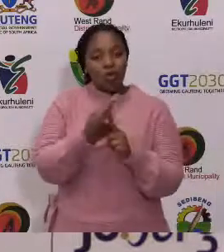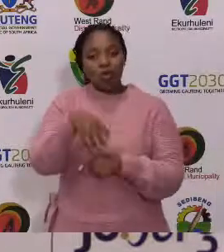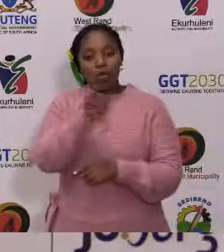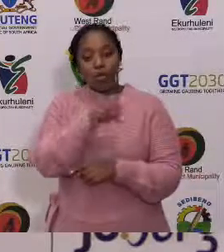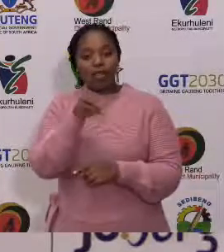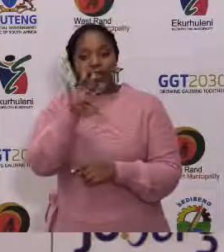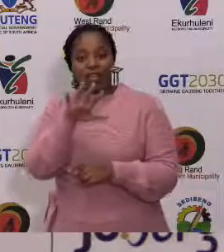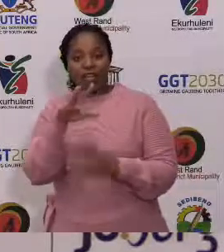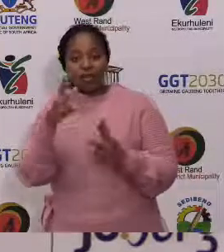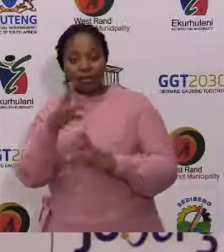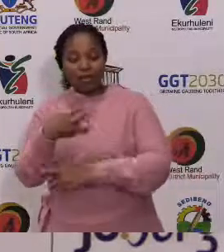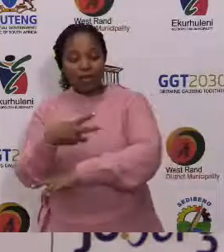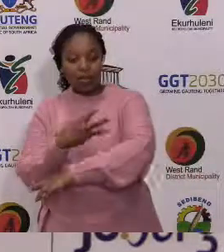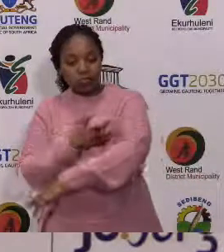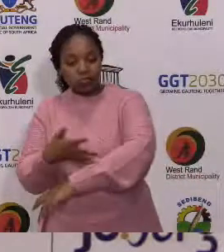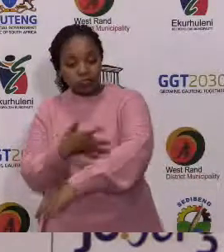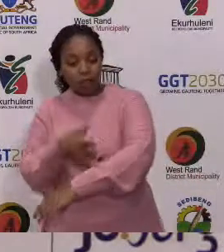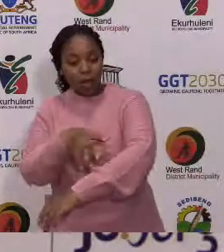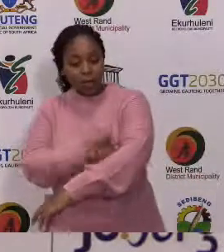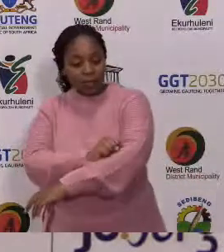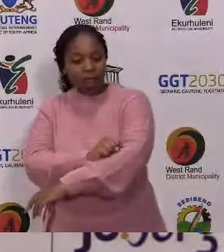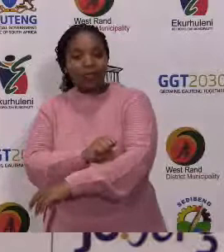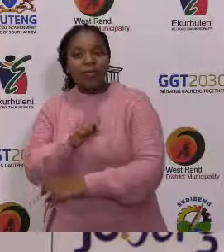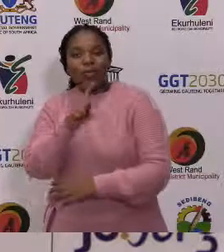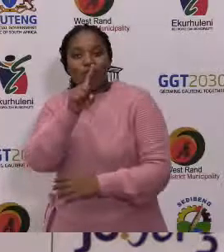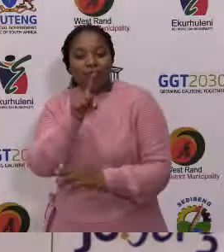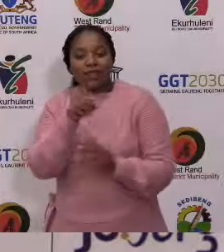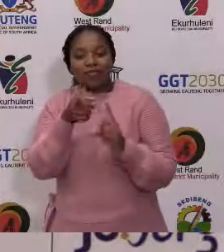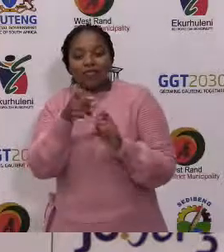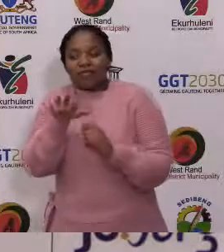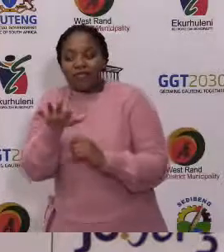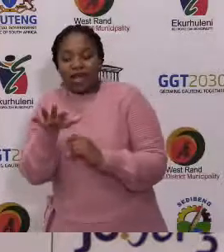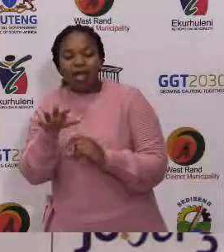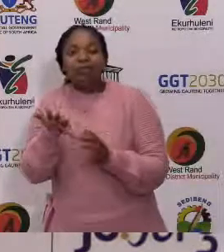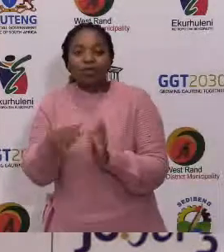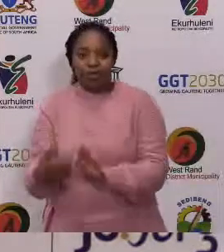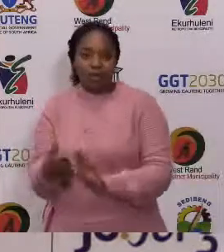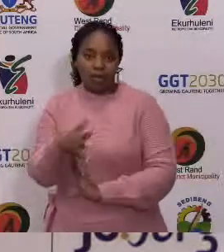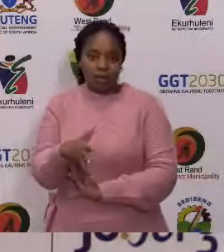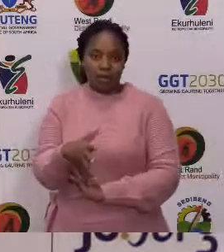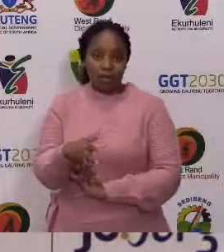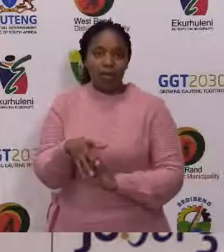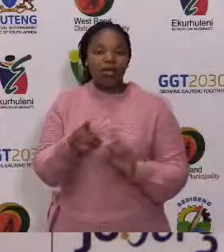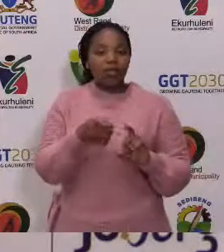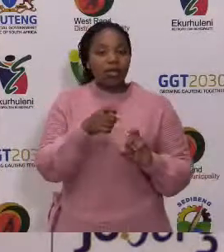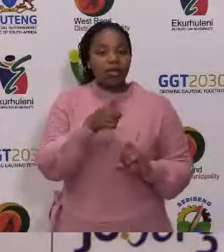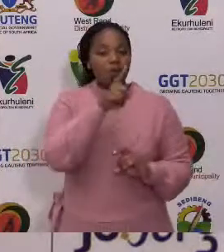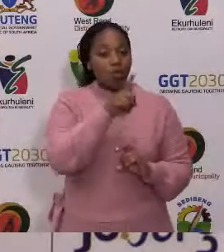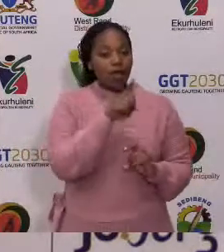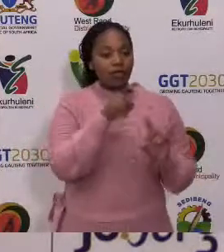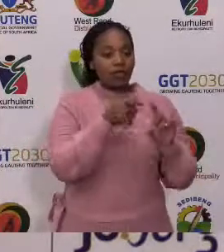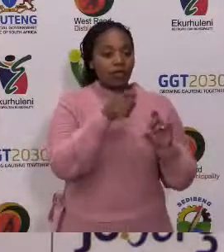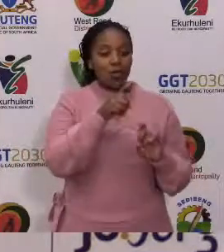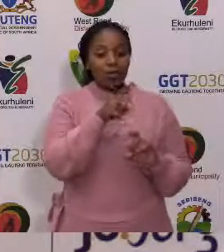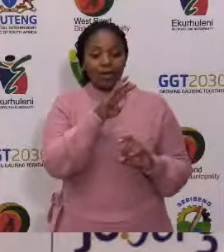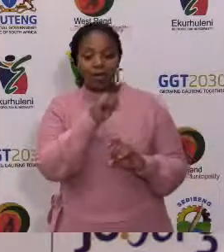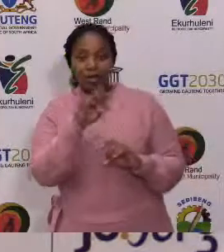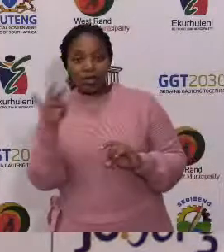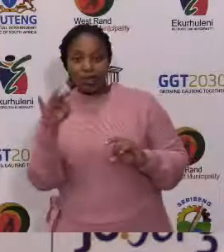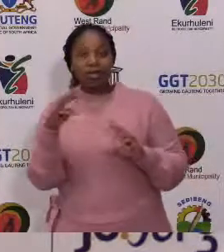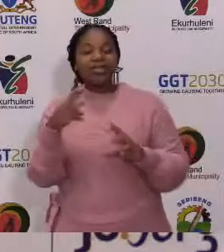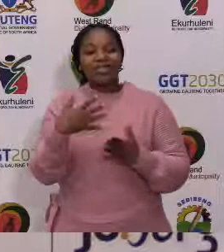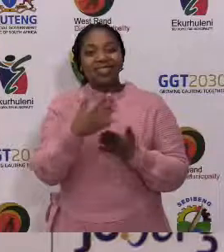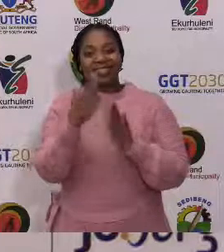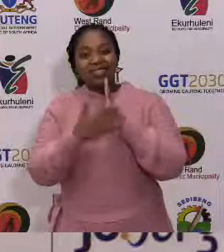would die. So even with the Pfizer vaccine, where it's about 5 in a million, 1 out of a million will die because of this particular side effect.